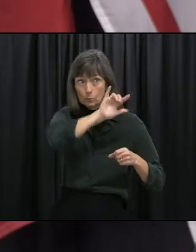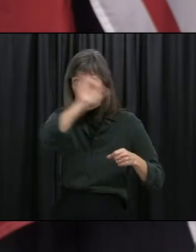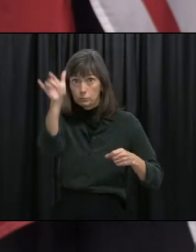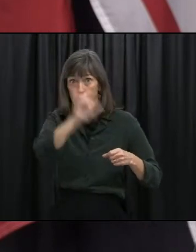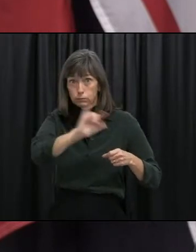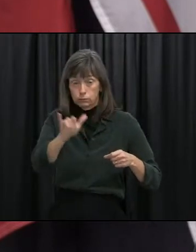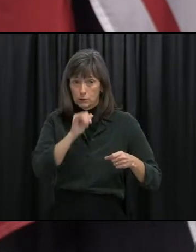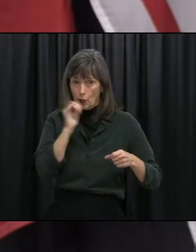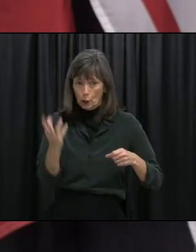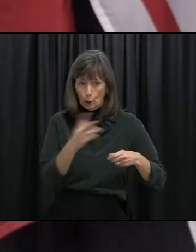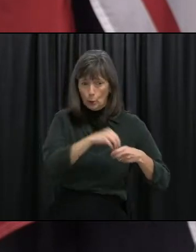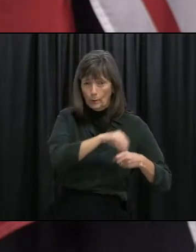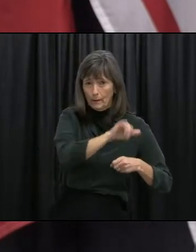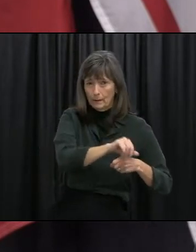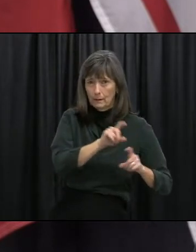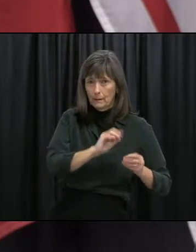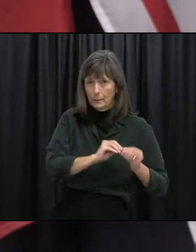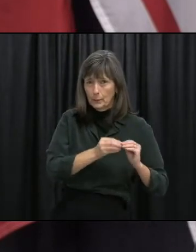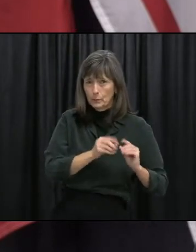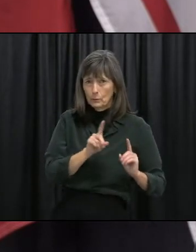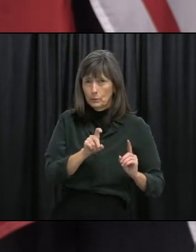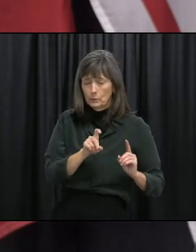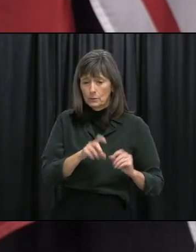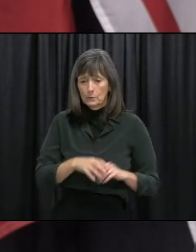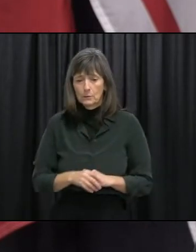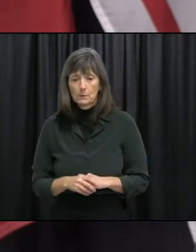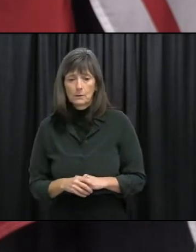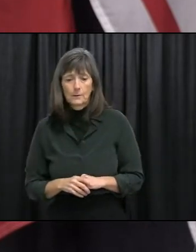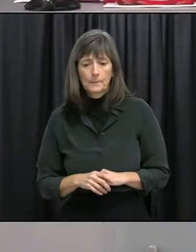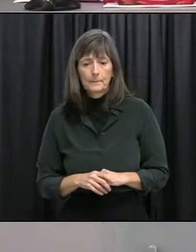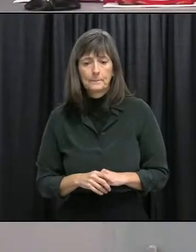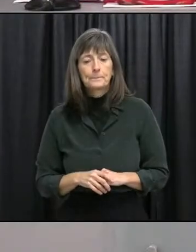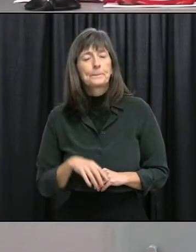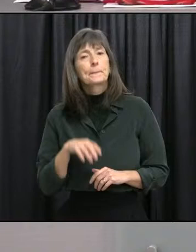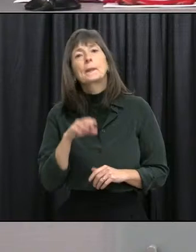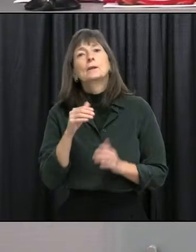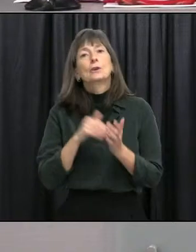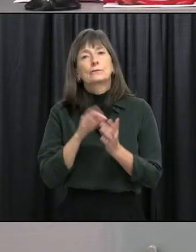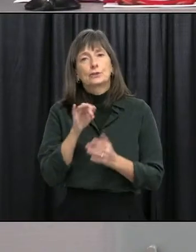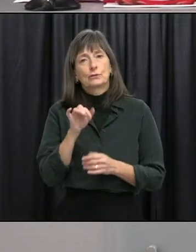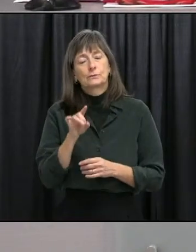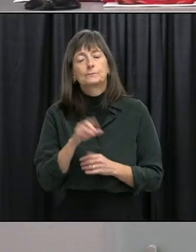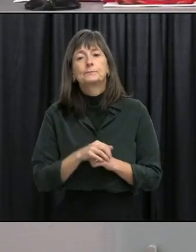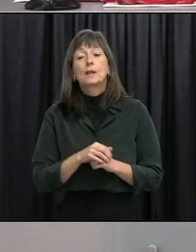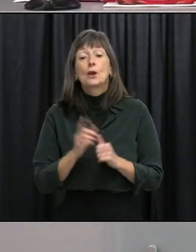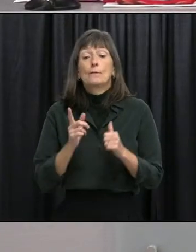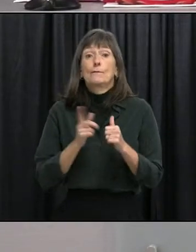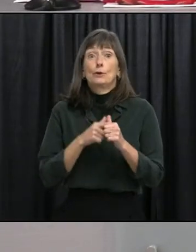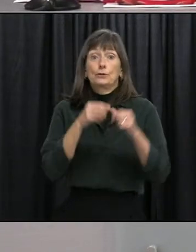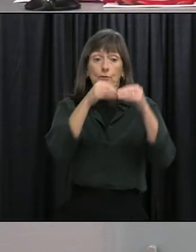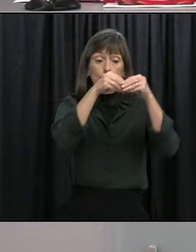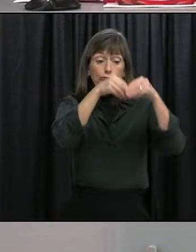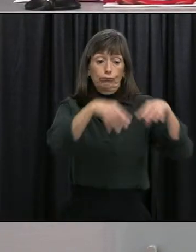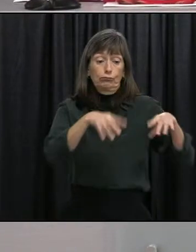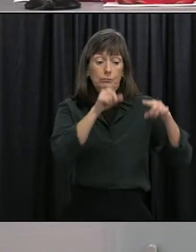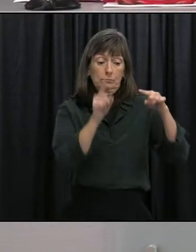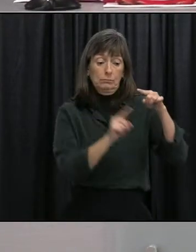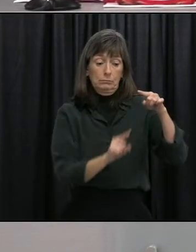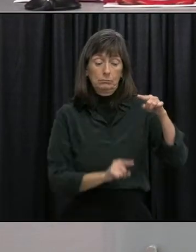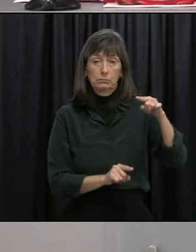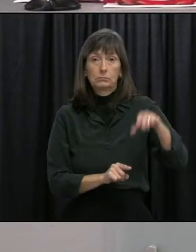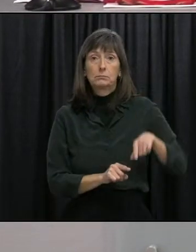calling up to get their test after 5 days of isolation? So the first flow chart, that is